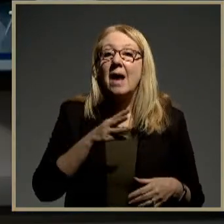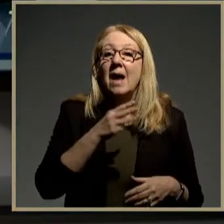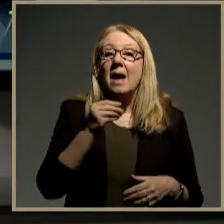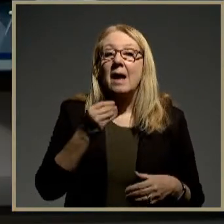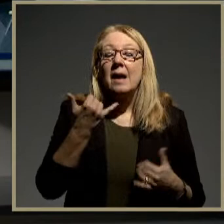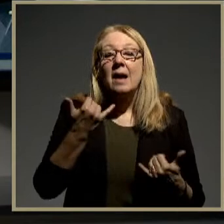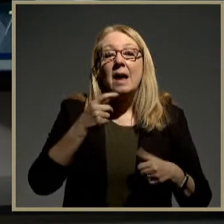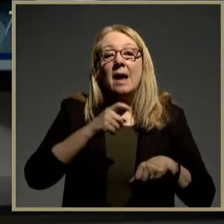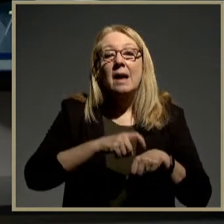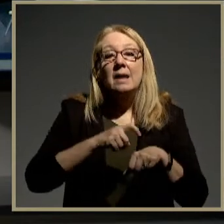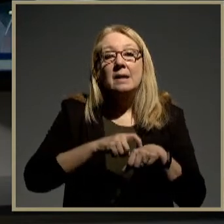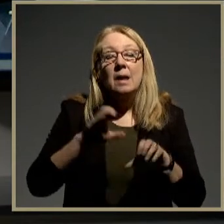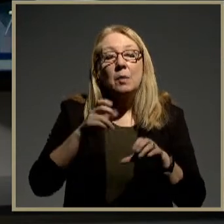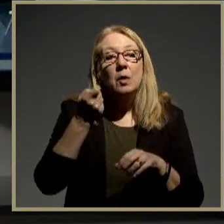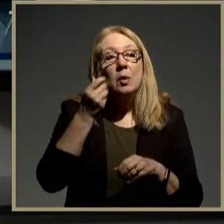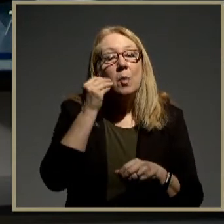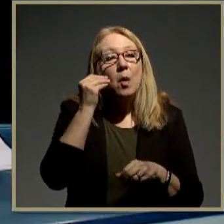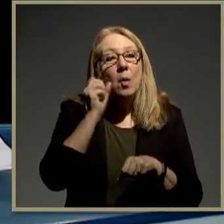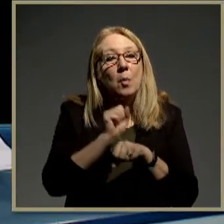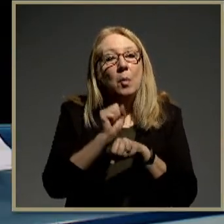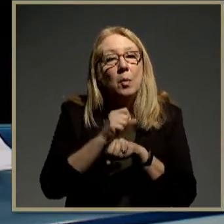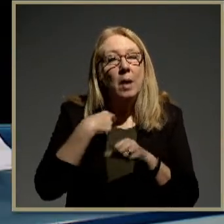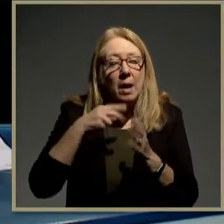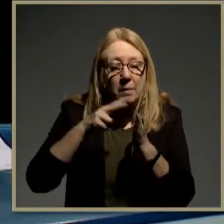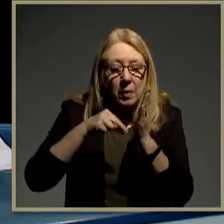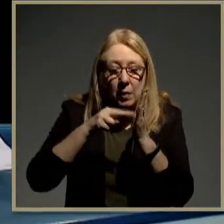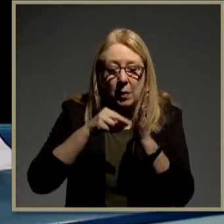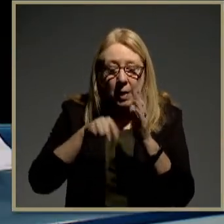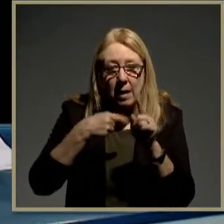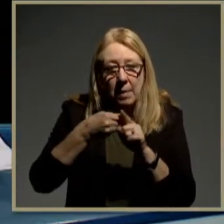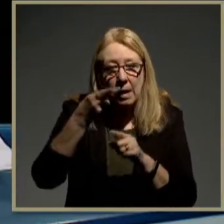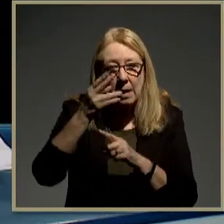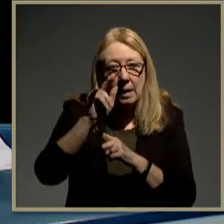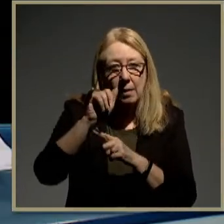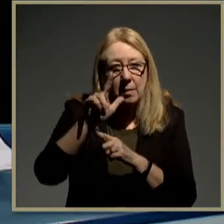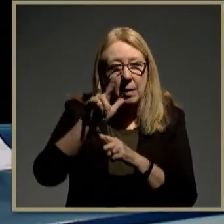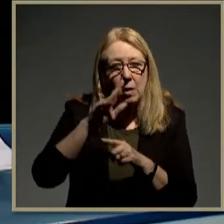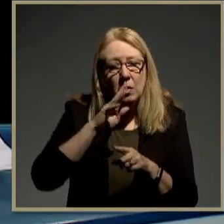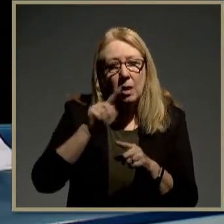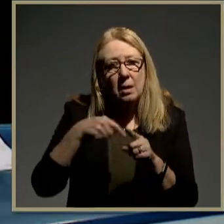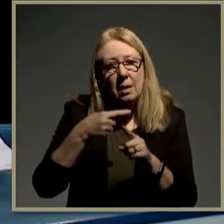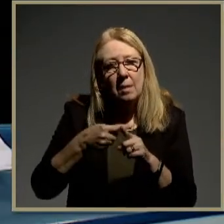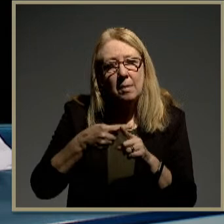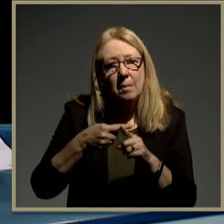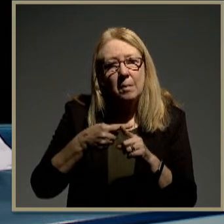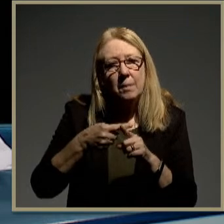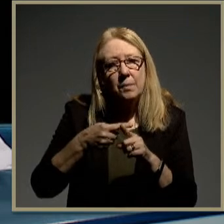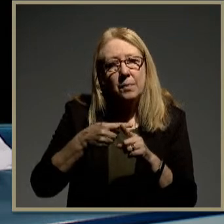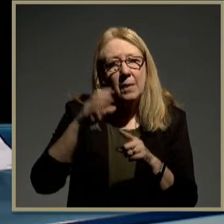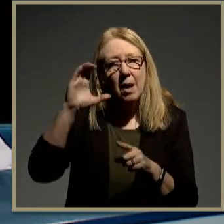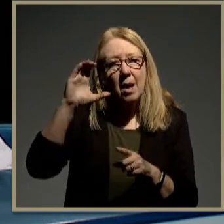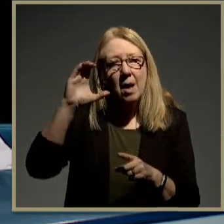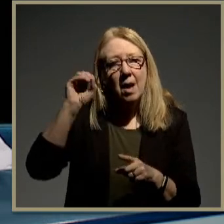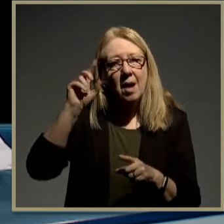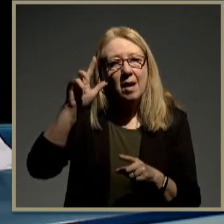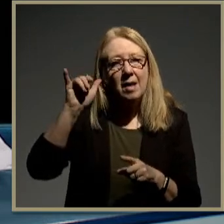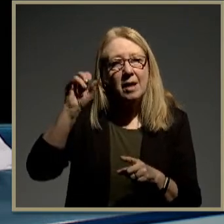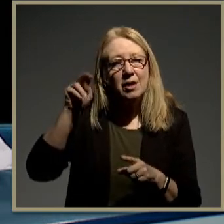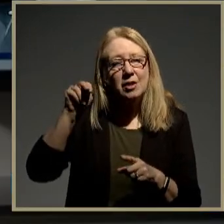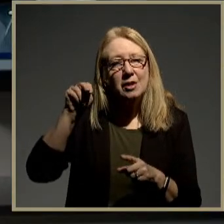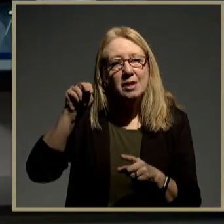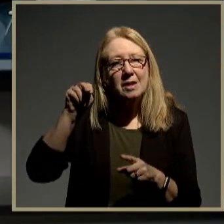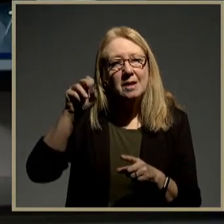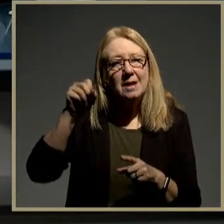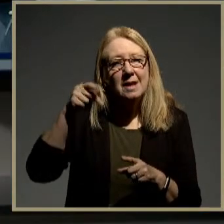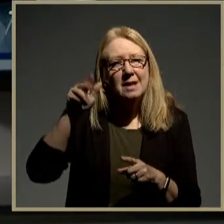do a little homework, and I was reading up on the Hybl Center, and I came across something called collision spaces. What does that mean? Yeah,